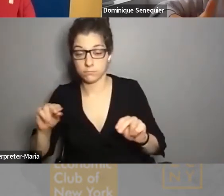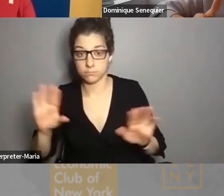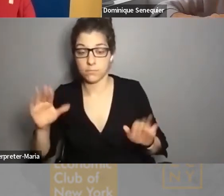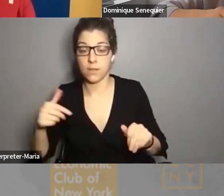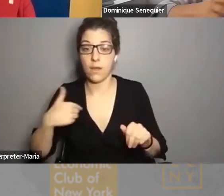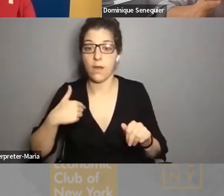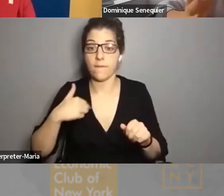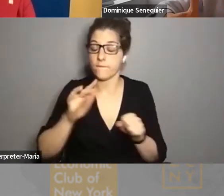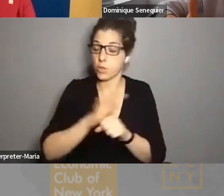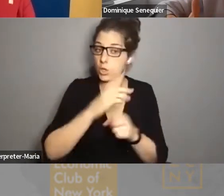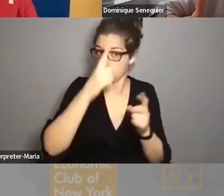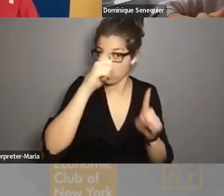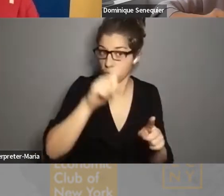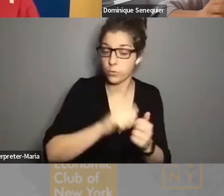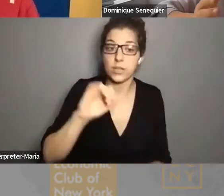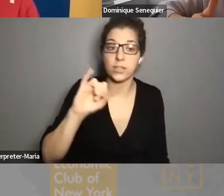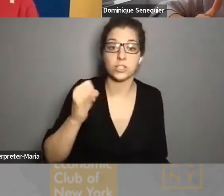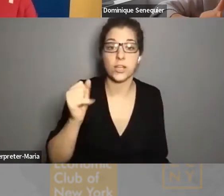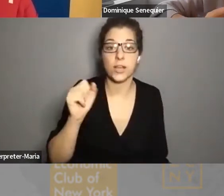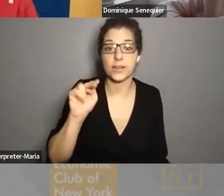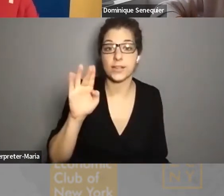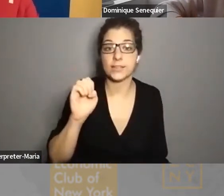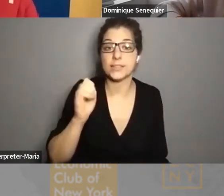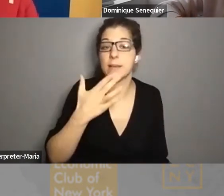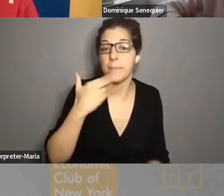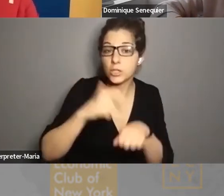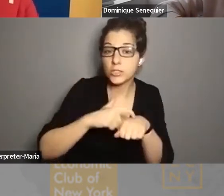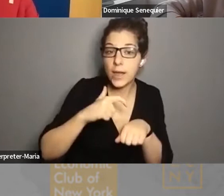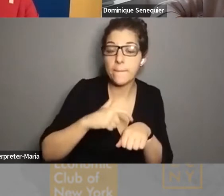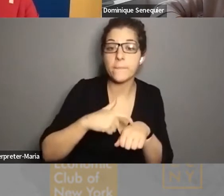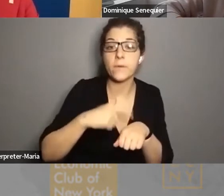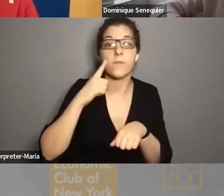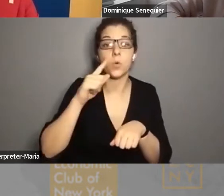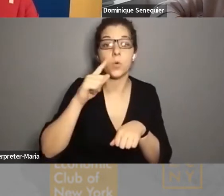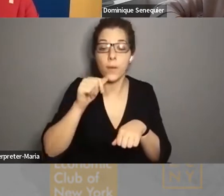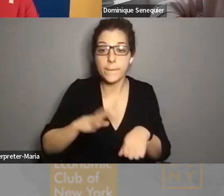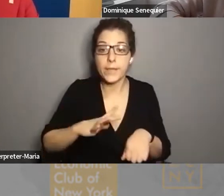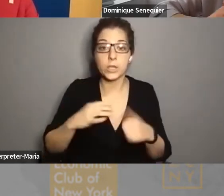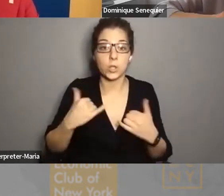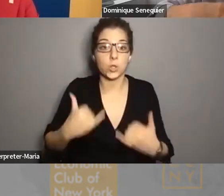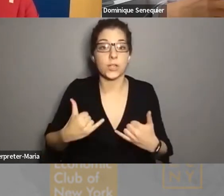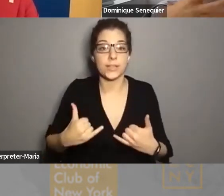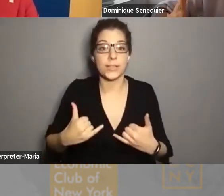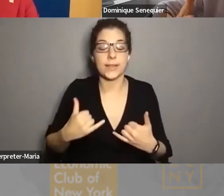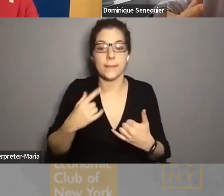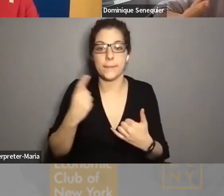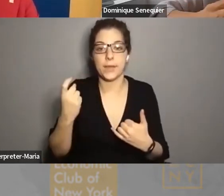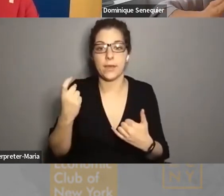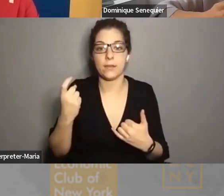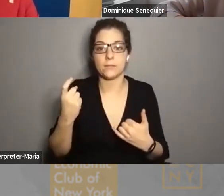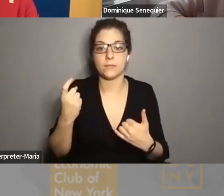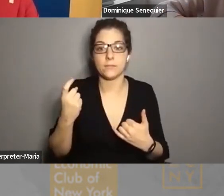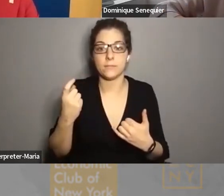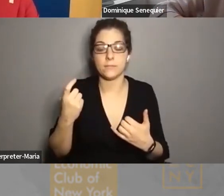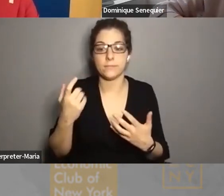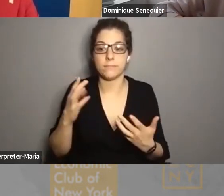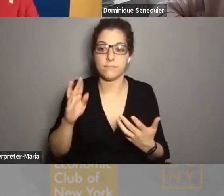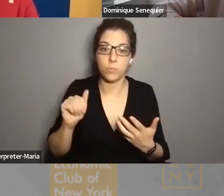I fully agree with Janice. It's a better time, much better time for women currently, because at boards, you